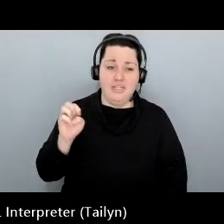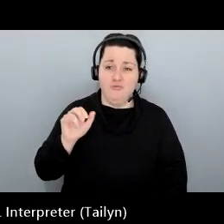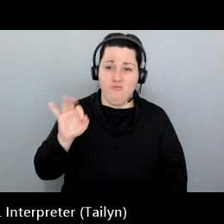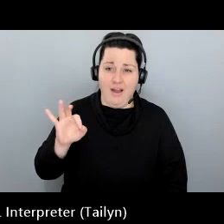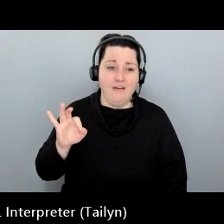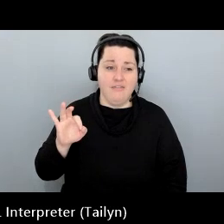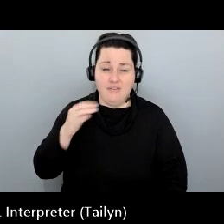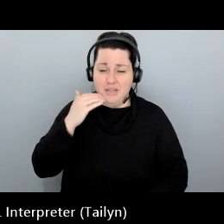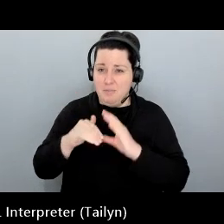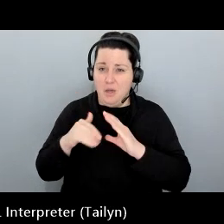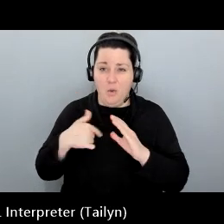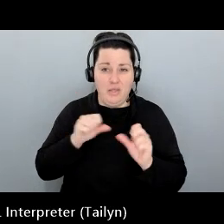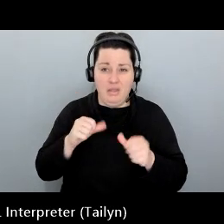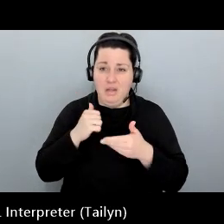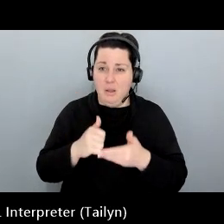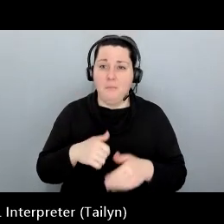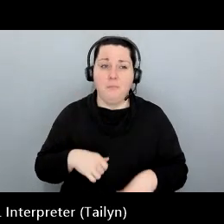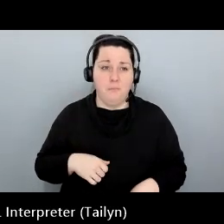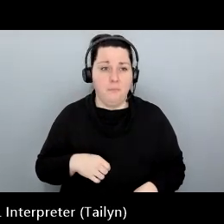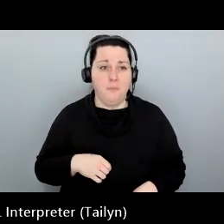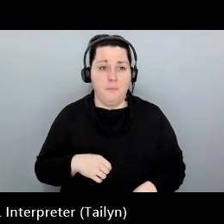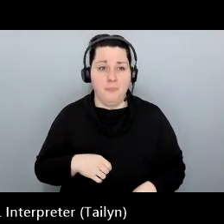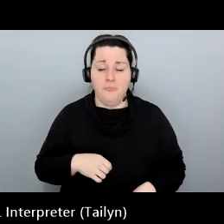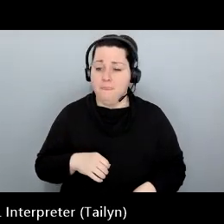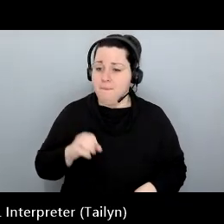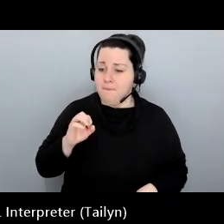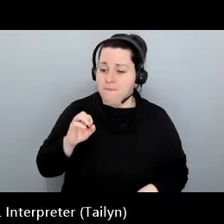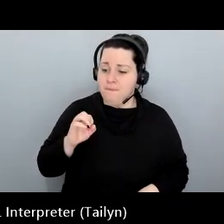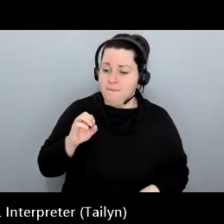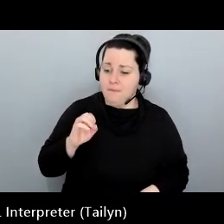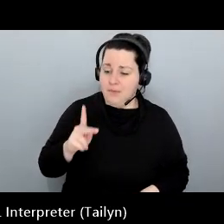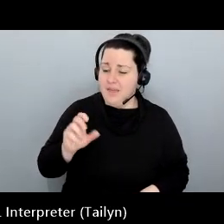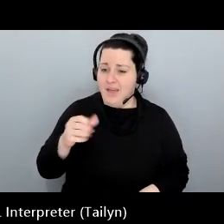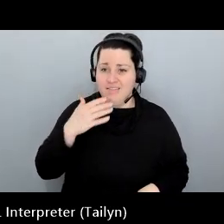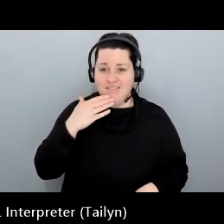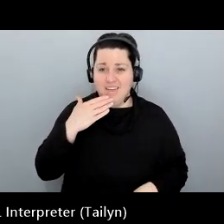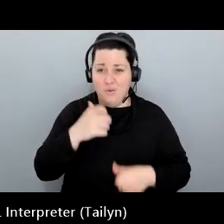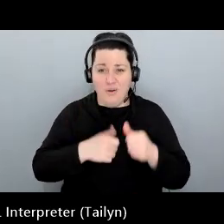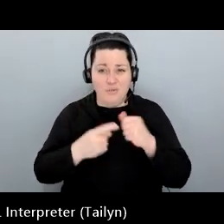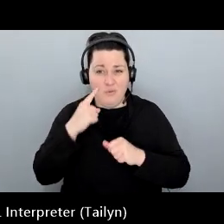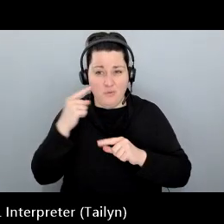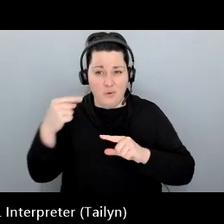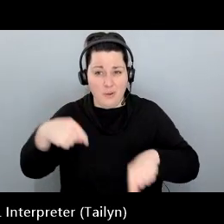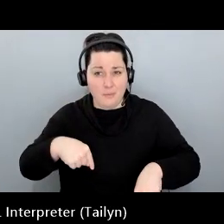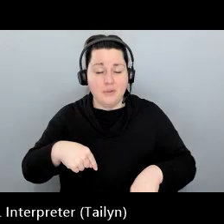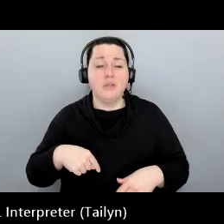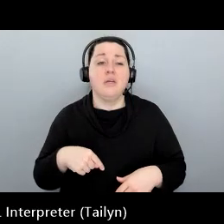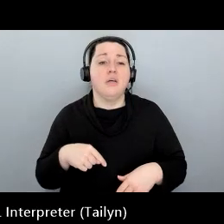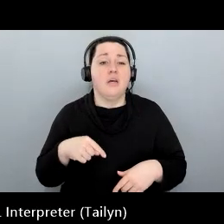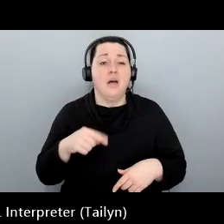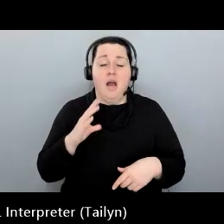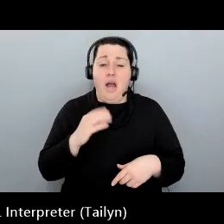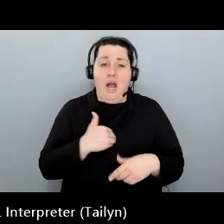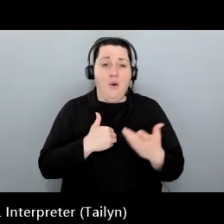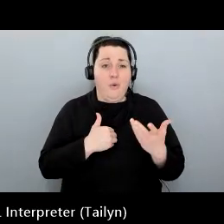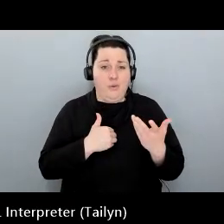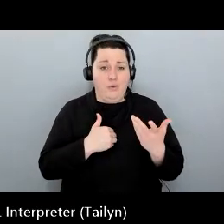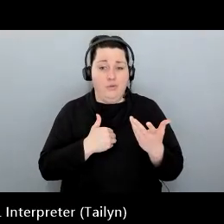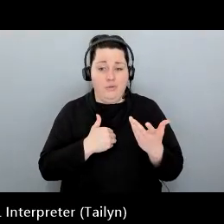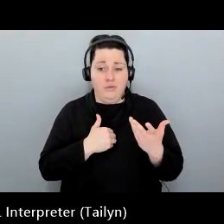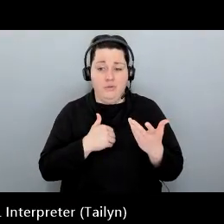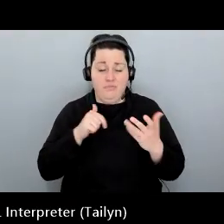help. All right. Sounds good. So yeah, thank you everybody for coming out. And that concludes